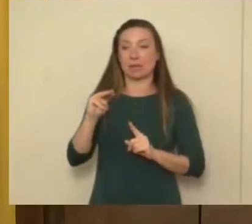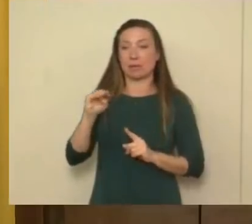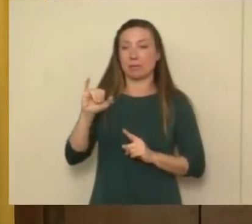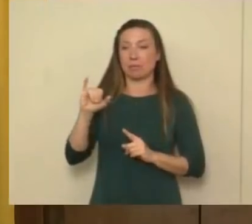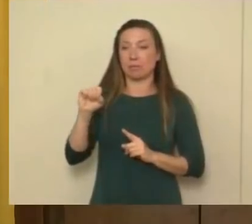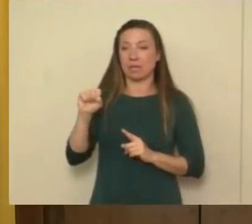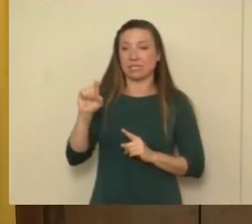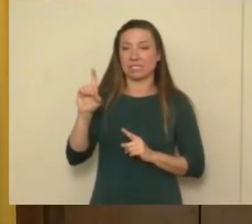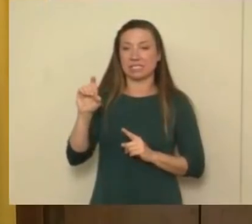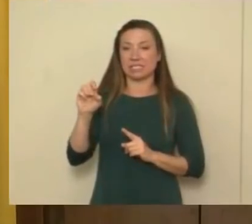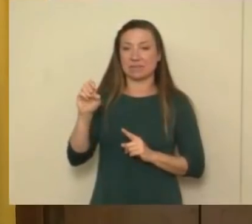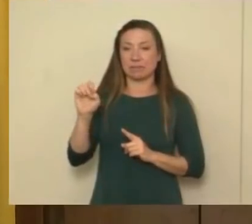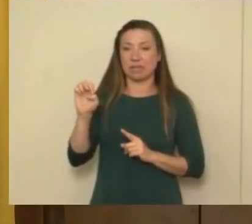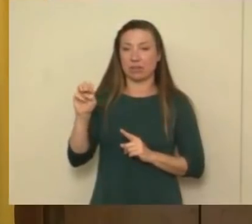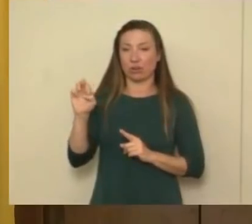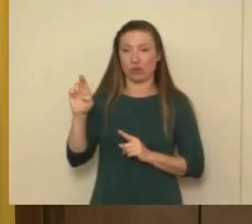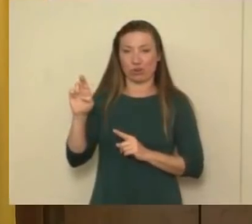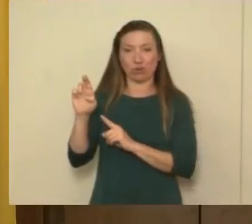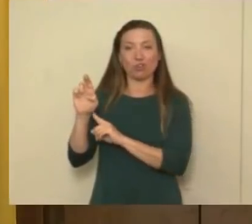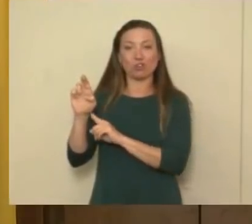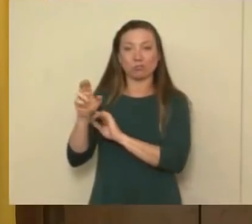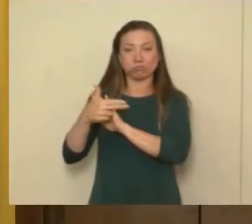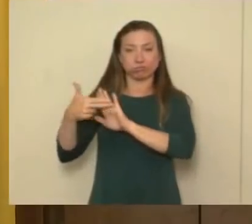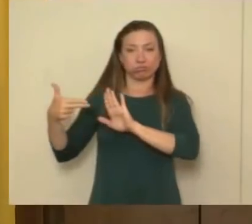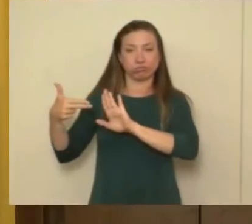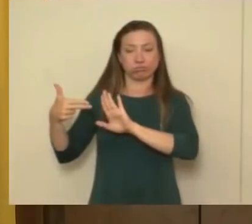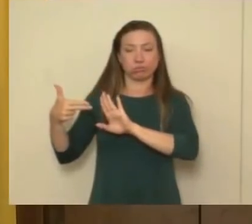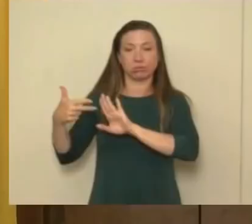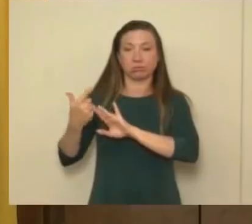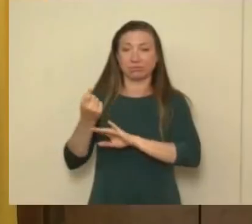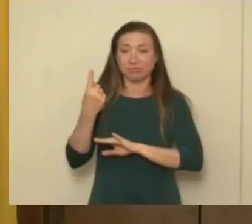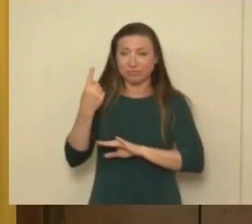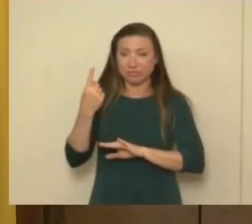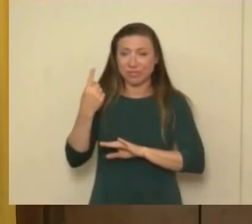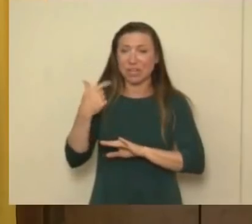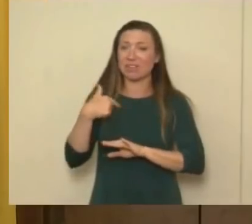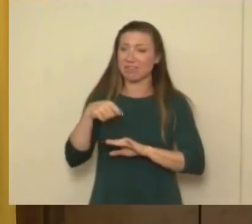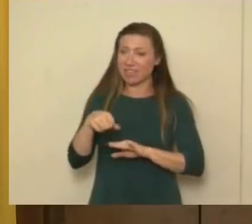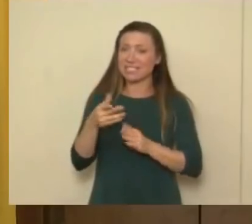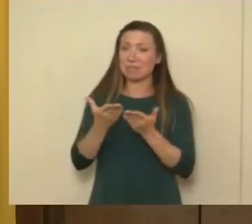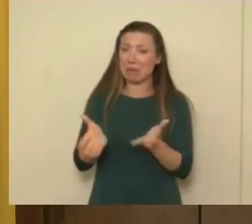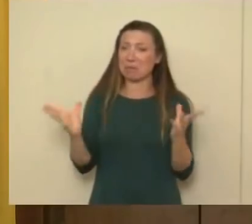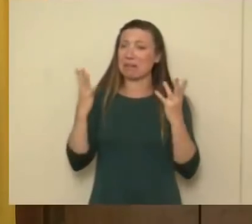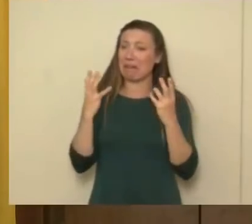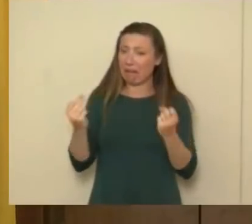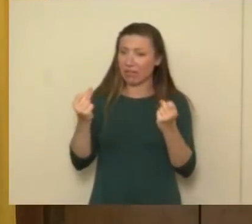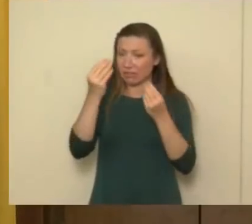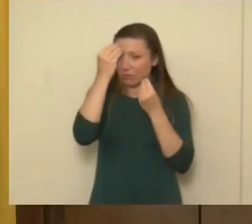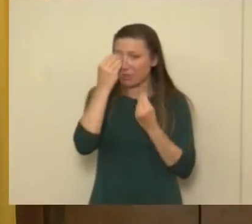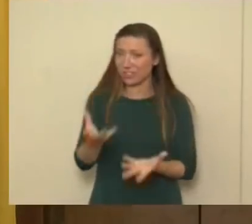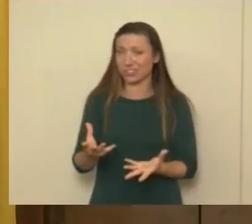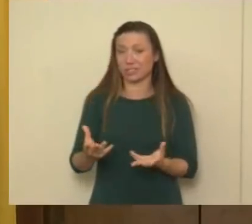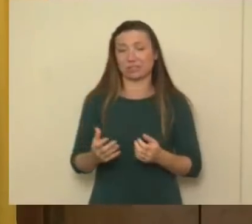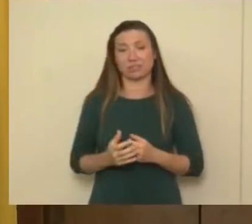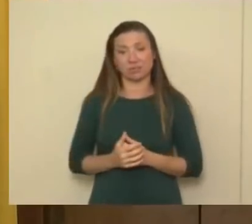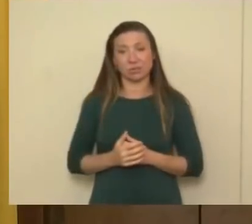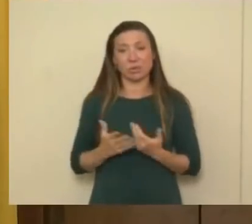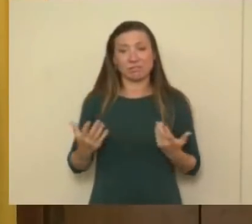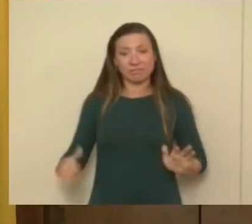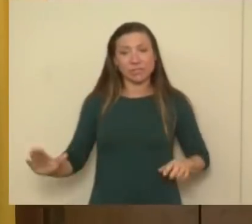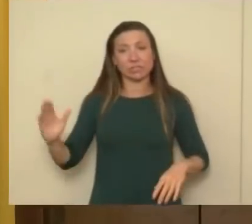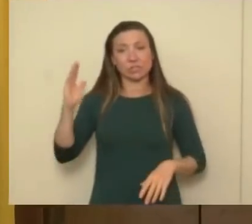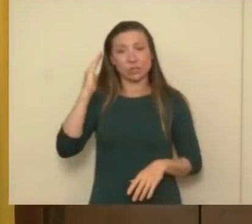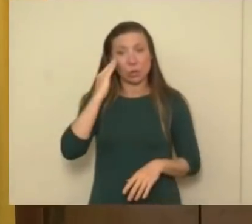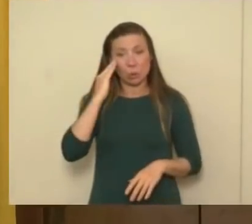is public health evidence-based information, which is you do far better by getting